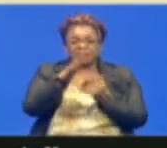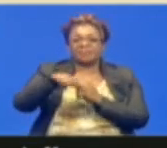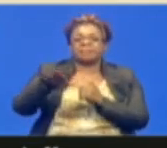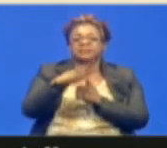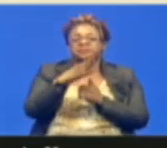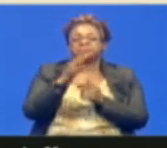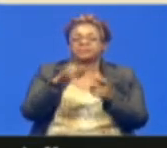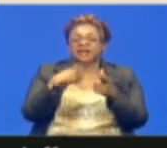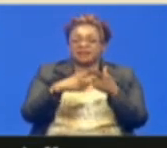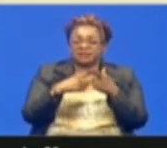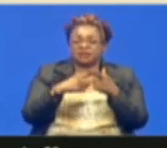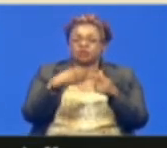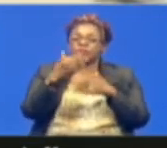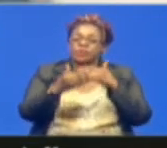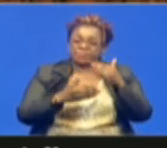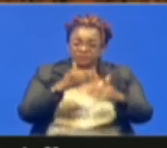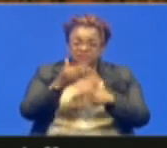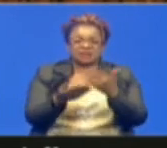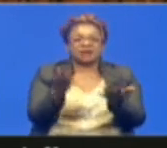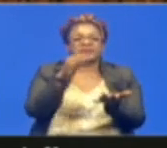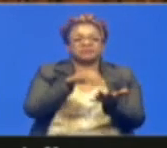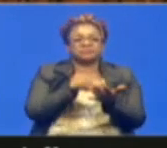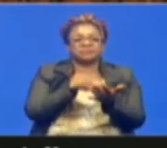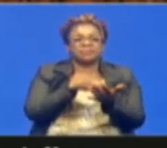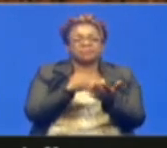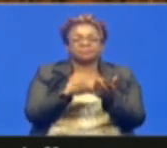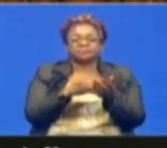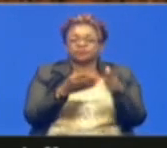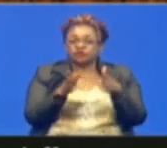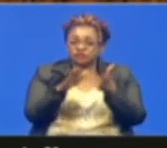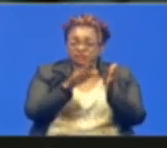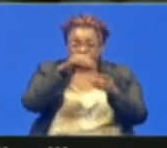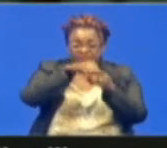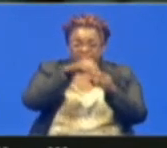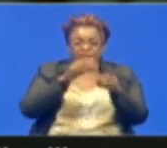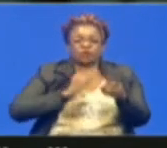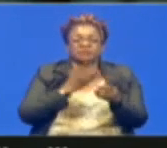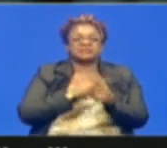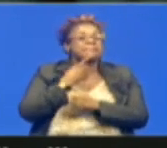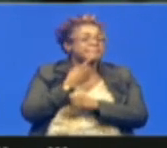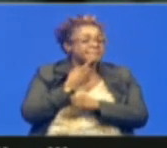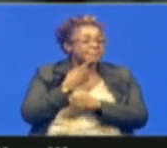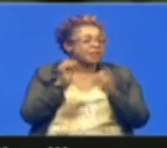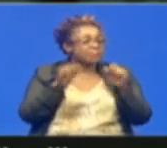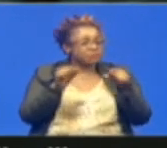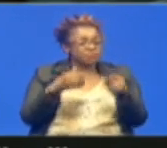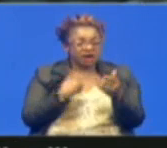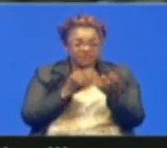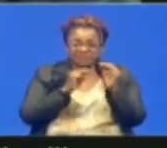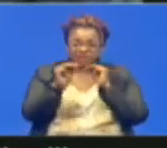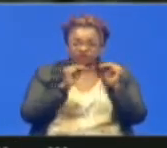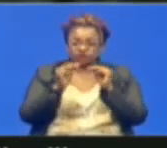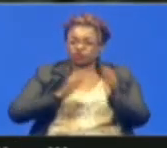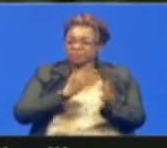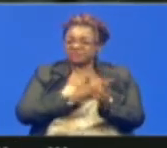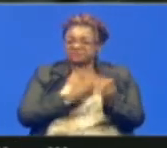and goes through this process once again. Sources within the committee indicate there is a likelihood of the mediation committee not